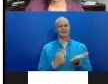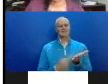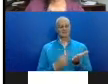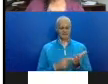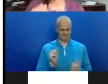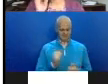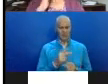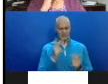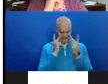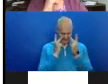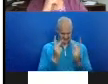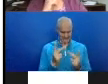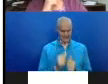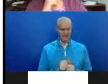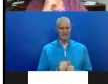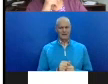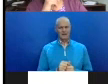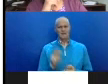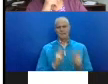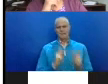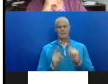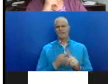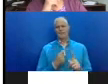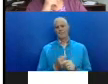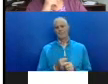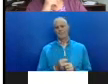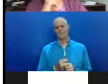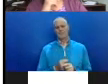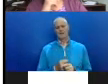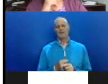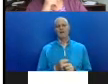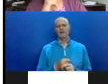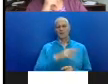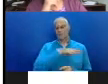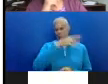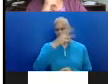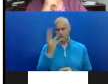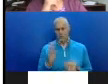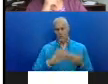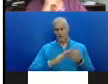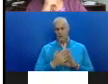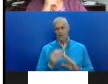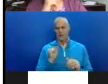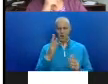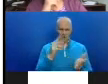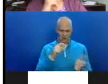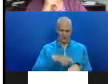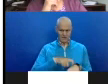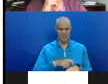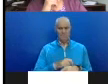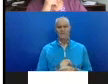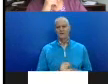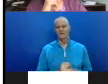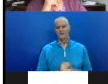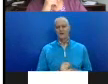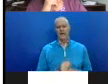see, people from, the queer community all the time. And I would say that